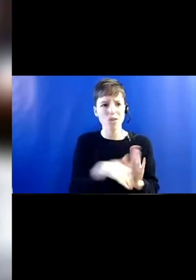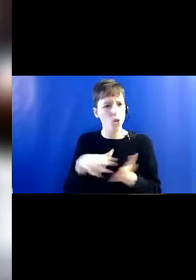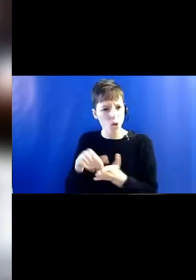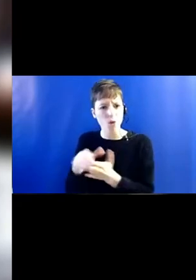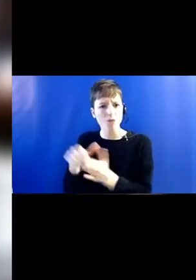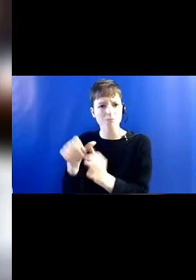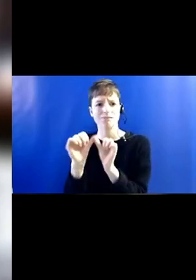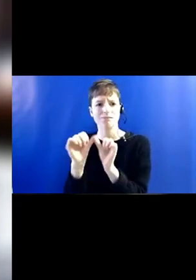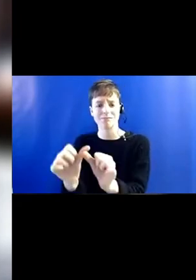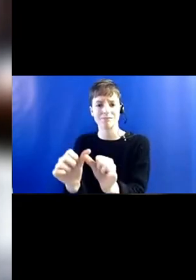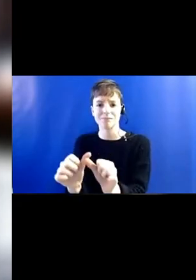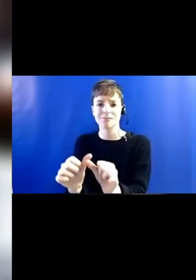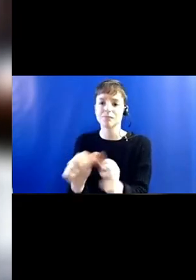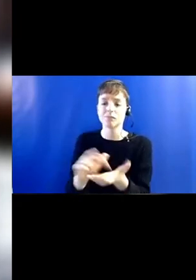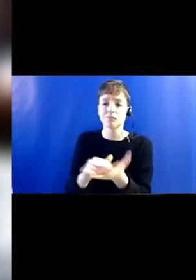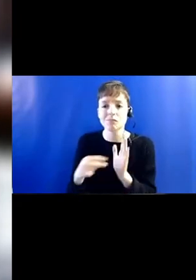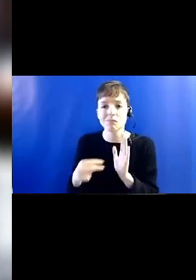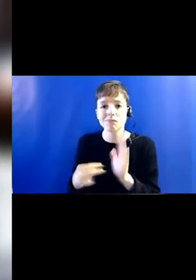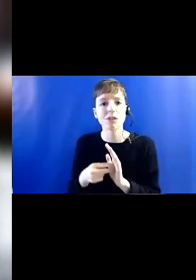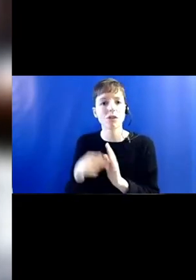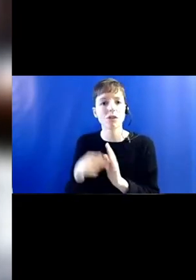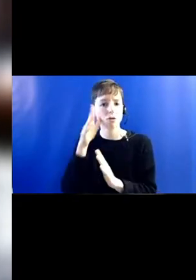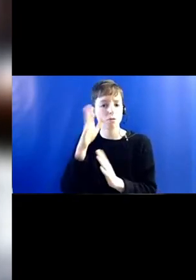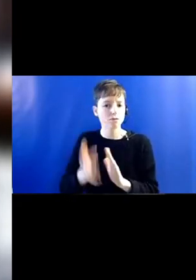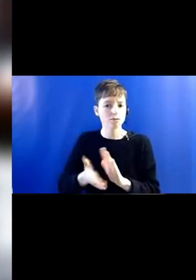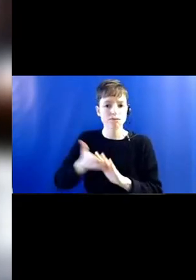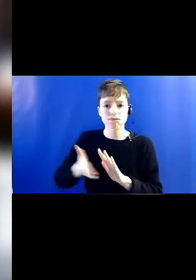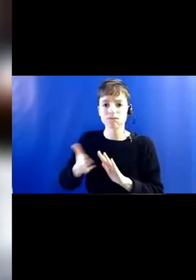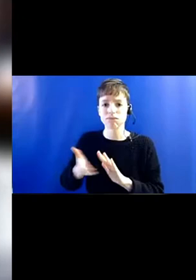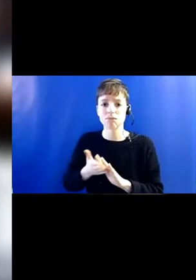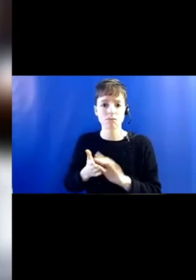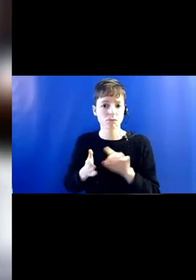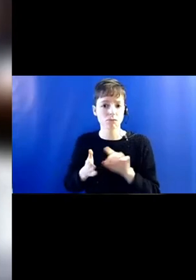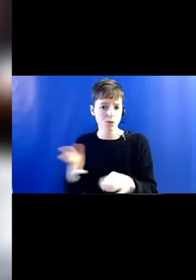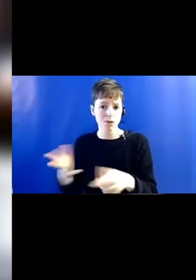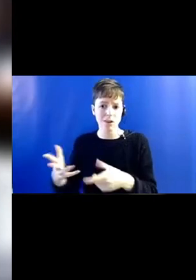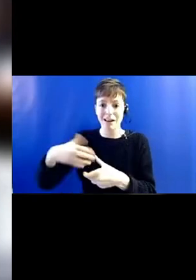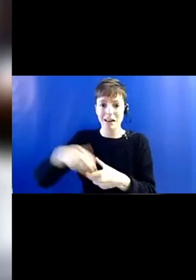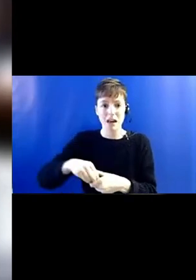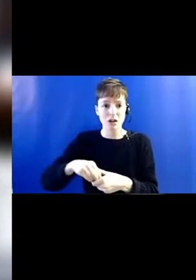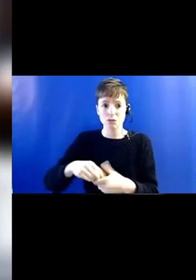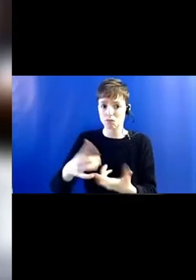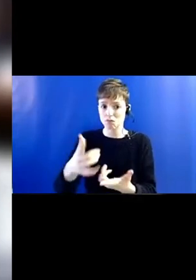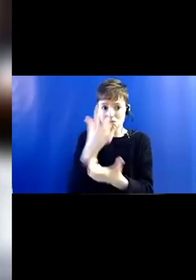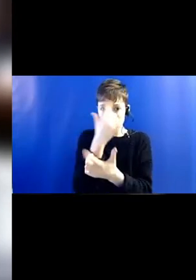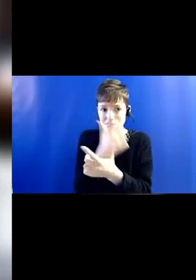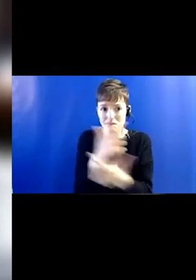conversation at your own speed and in the form that you prefer.